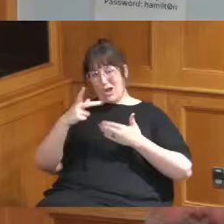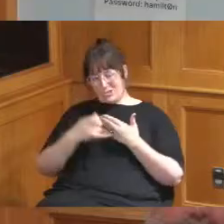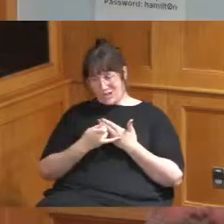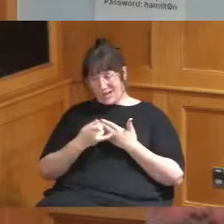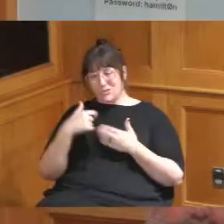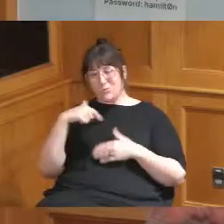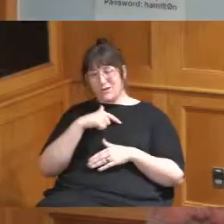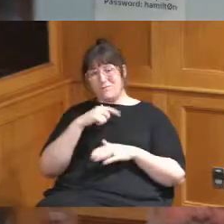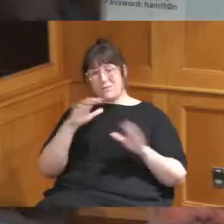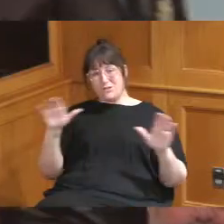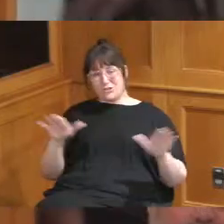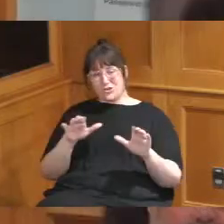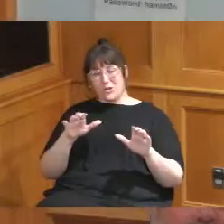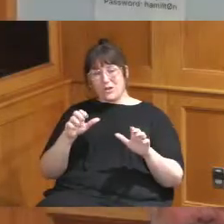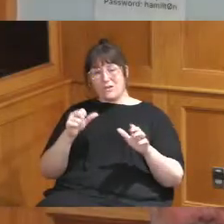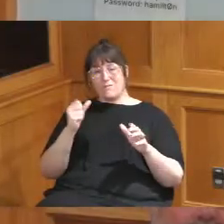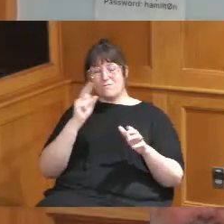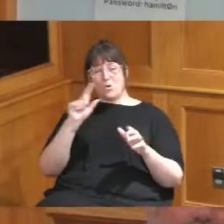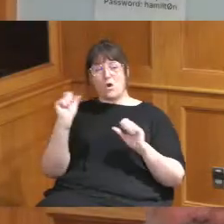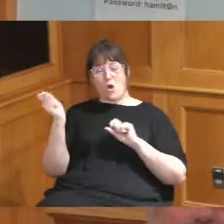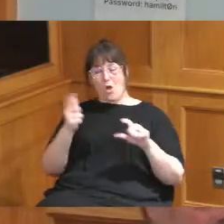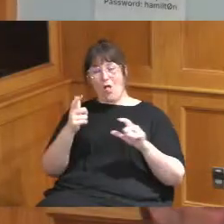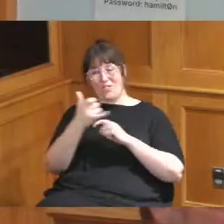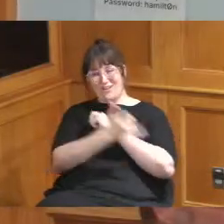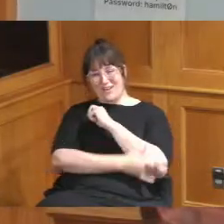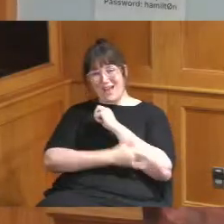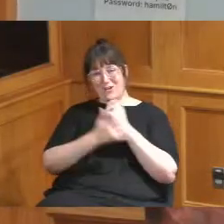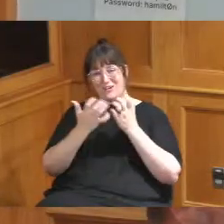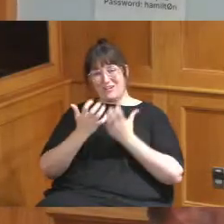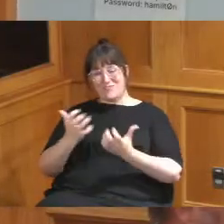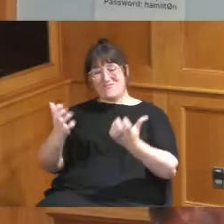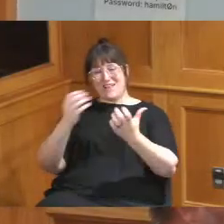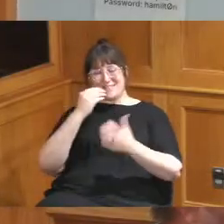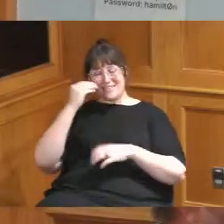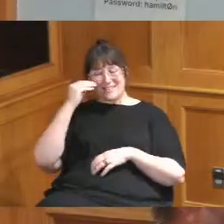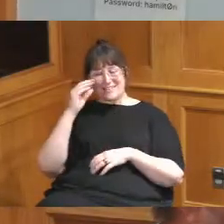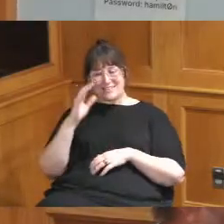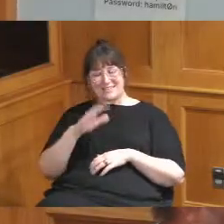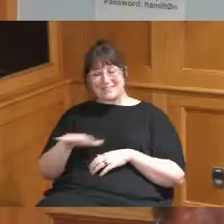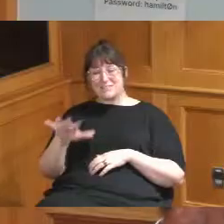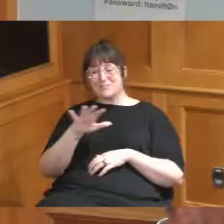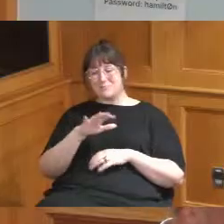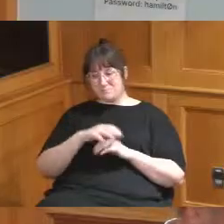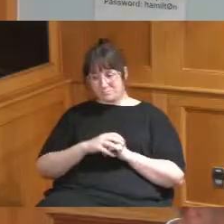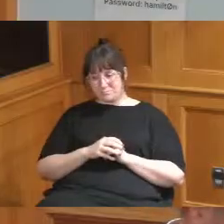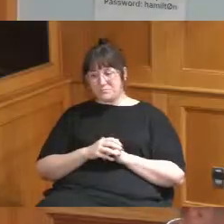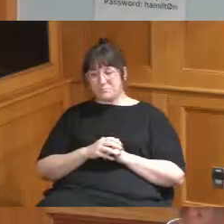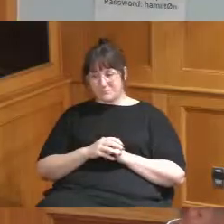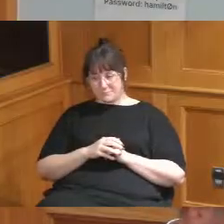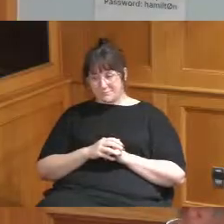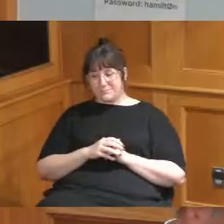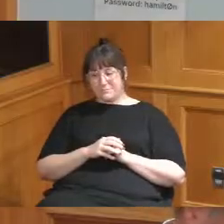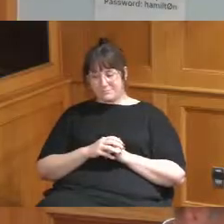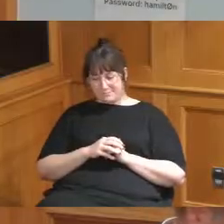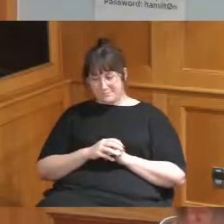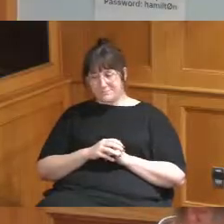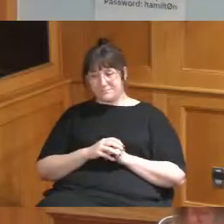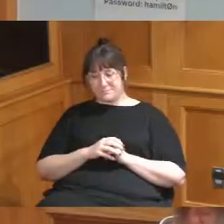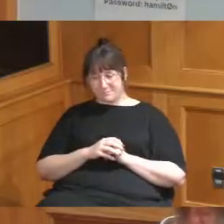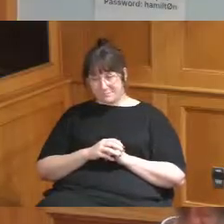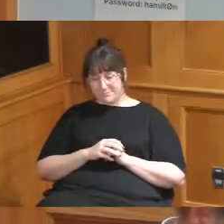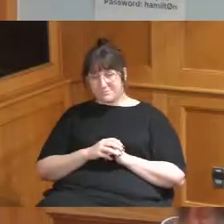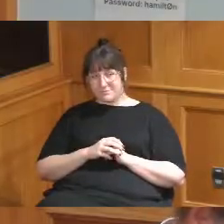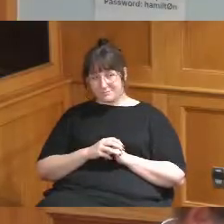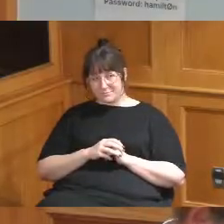city to expand it to all county residents, which we think will be hugely helpful in addressing some of the eviction problems we have in Hamilton